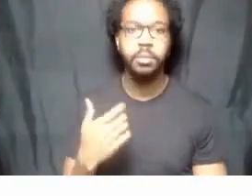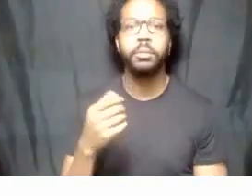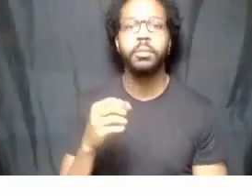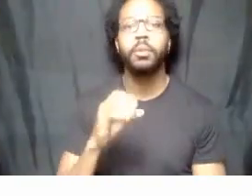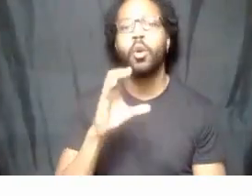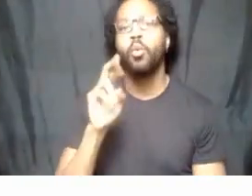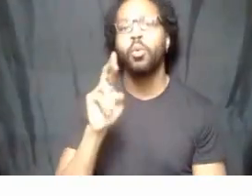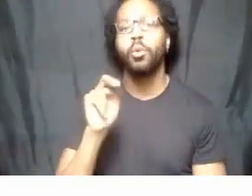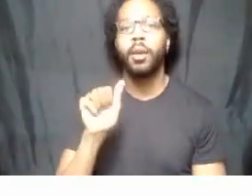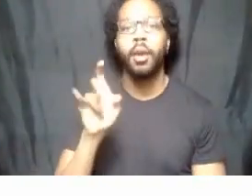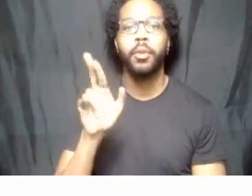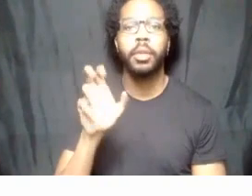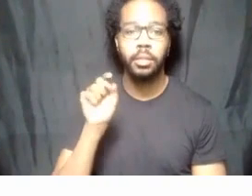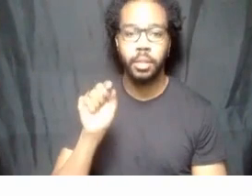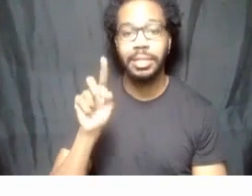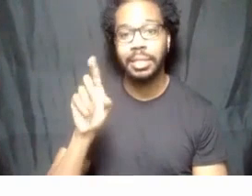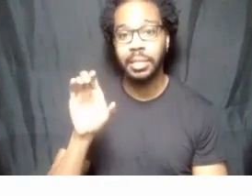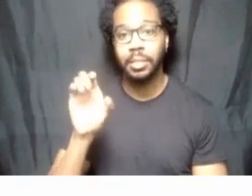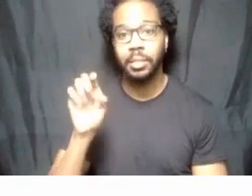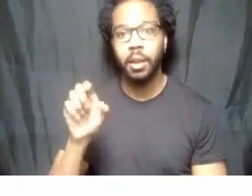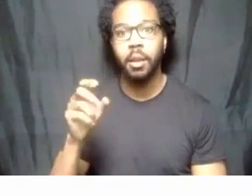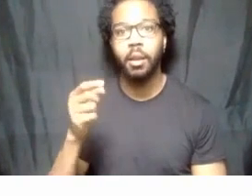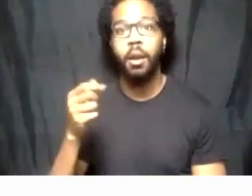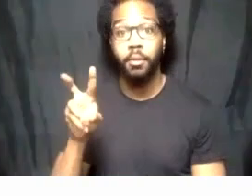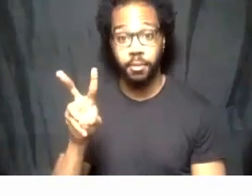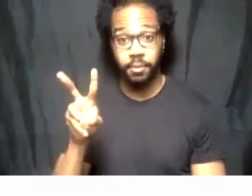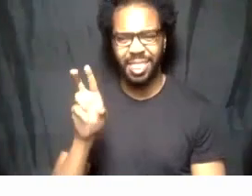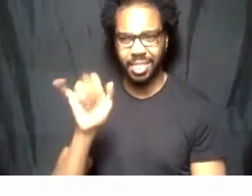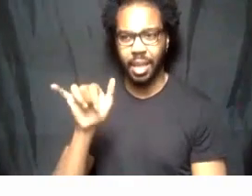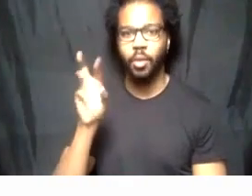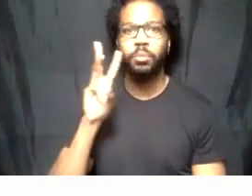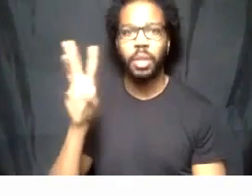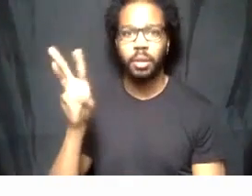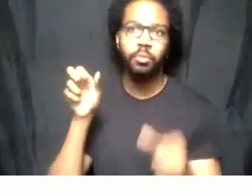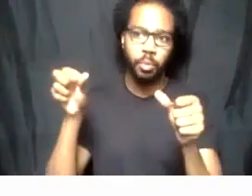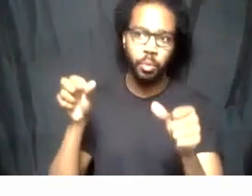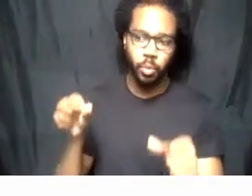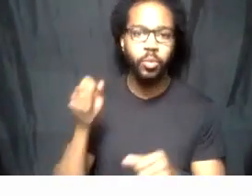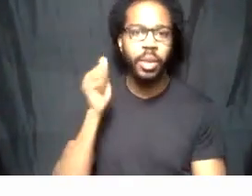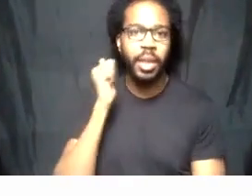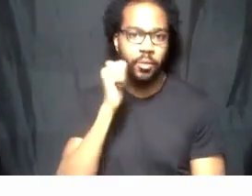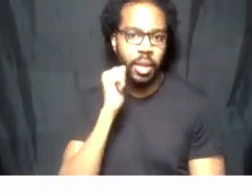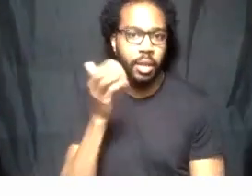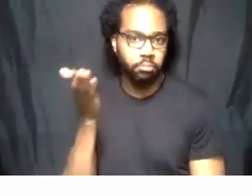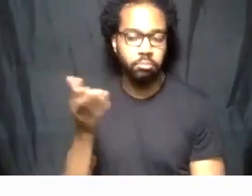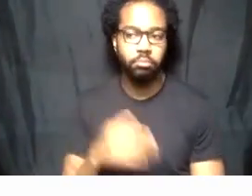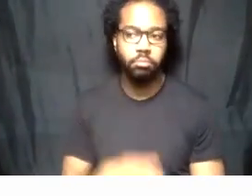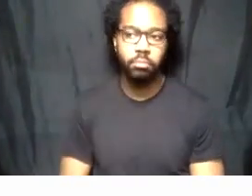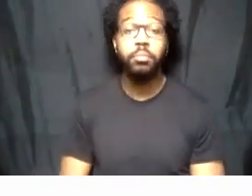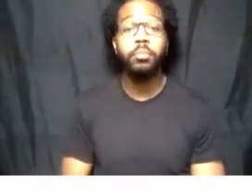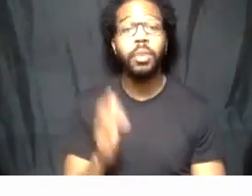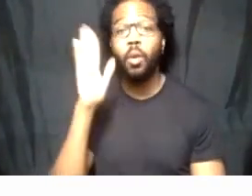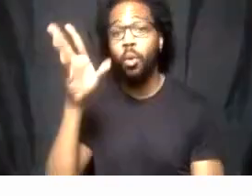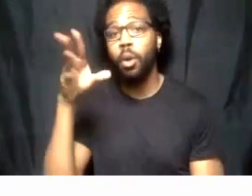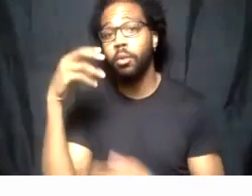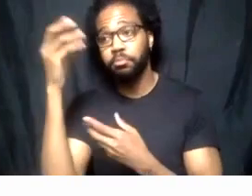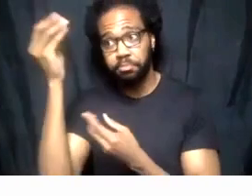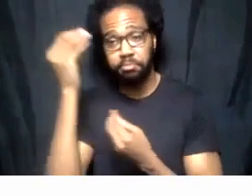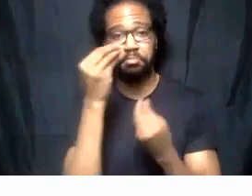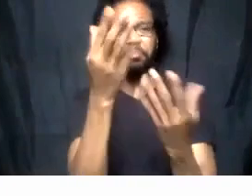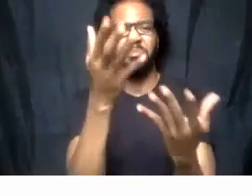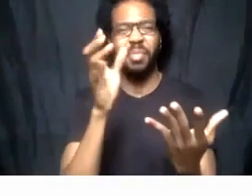coronavirus.dc.gov website. And so it's available publicly each day, but I'll provide you that data sort of broken